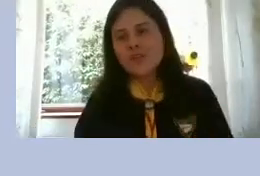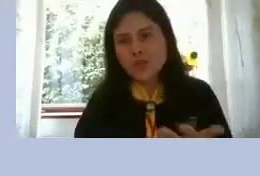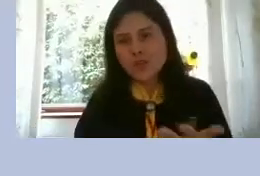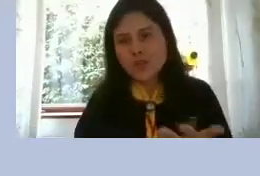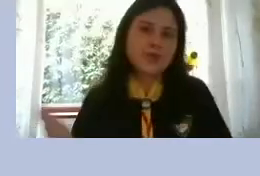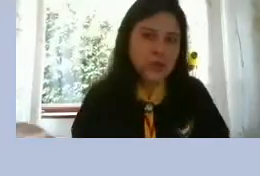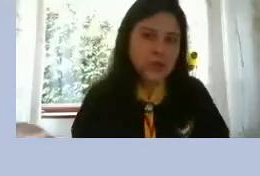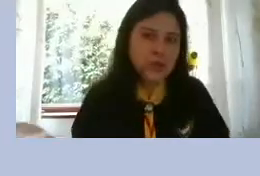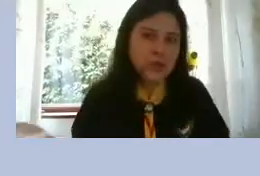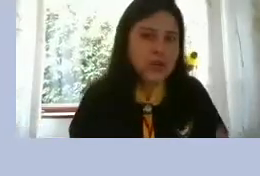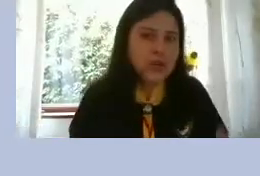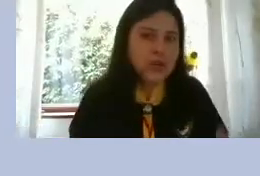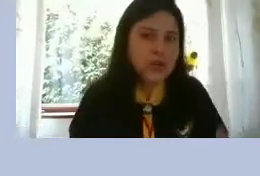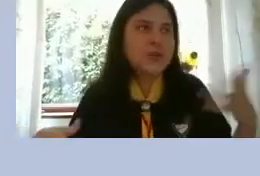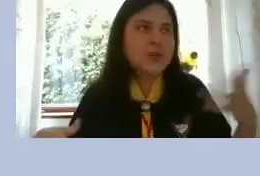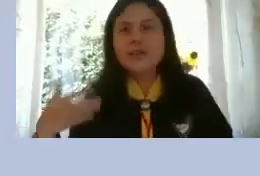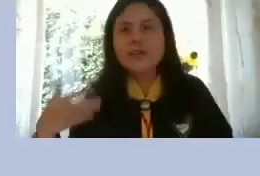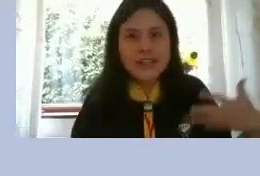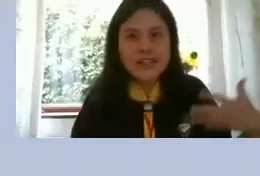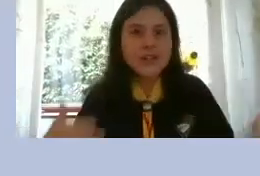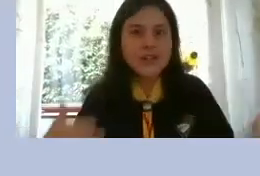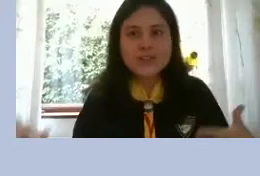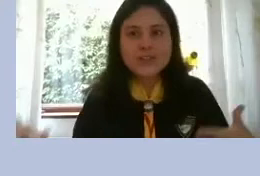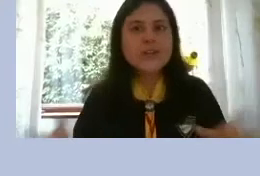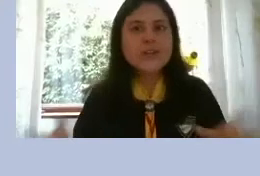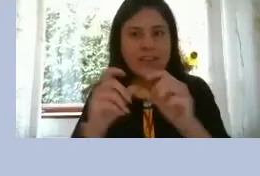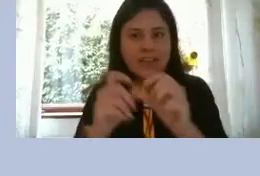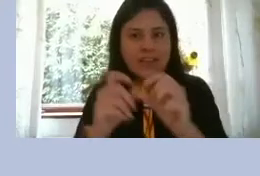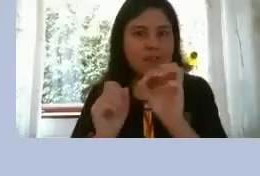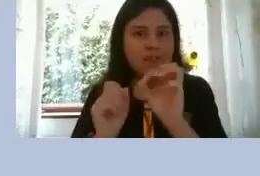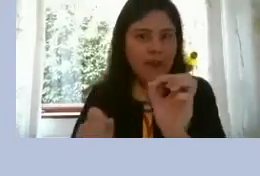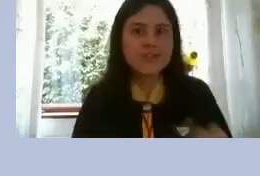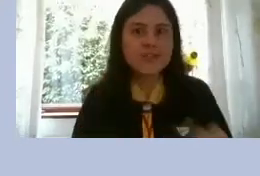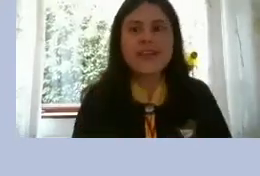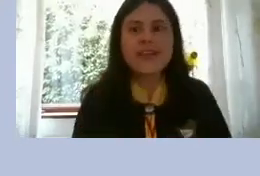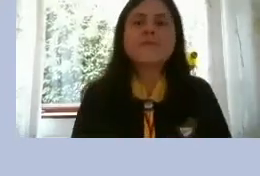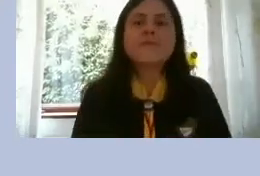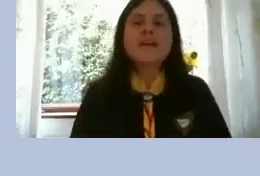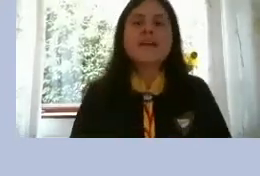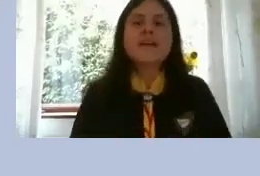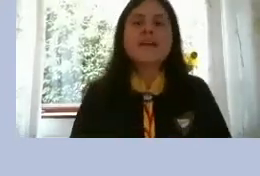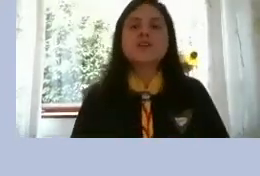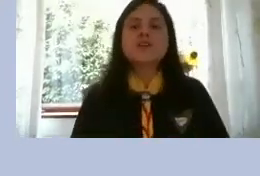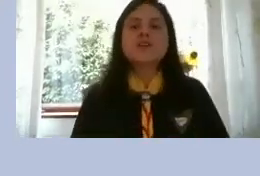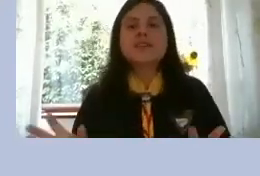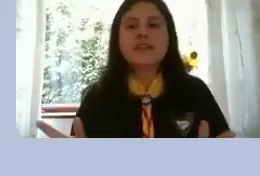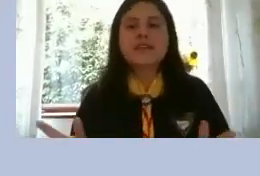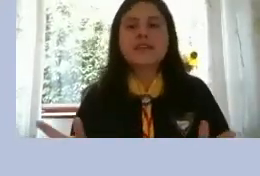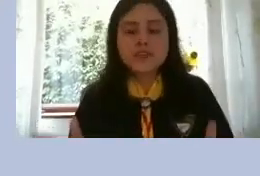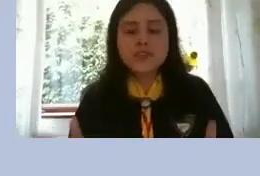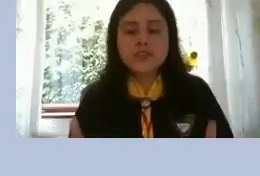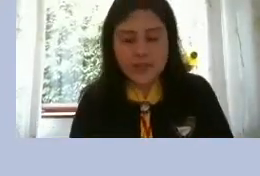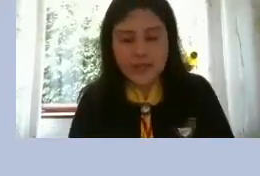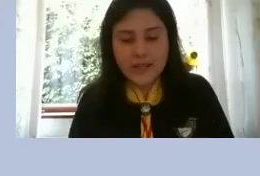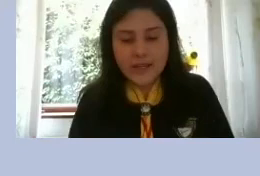to your instructor, your director, or someone so they can give you the badge, okay? So the song of